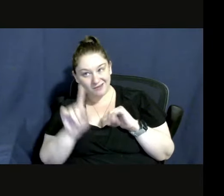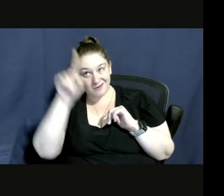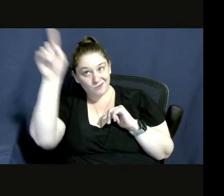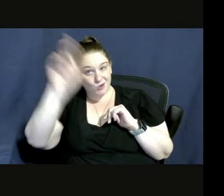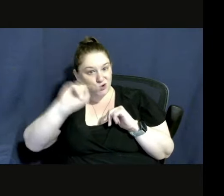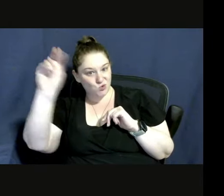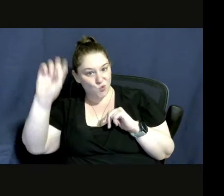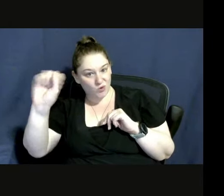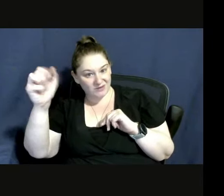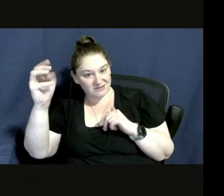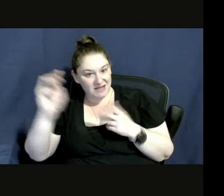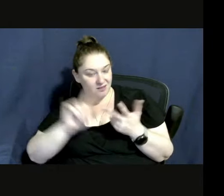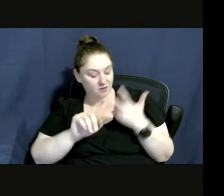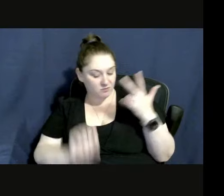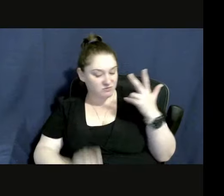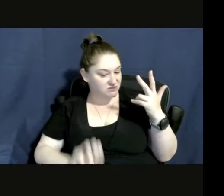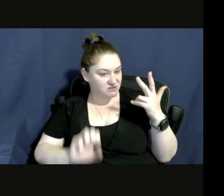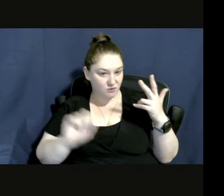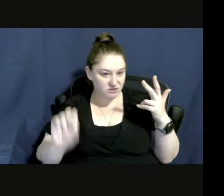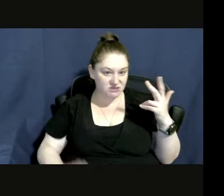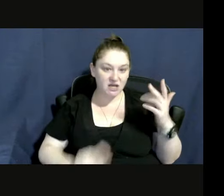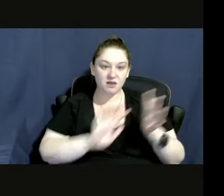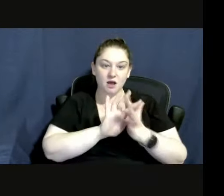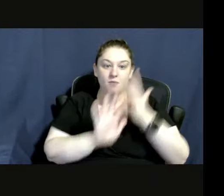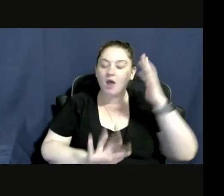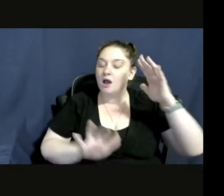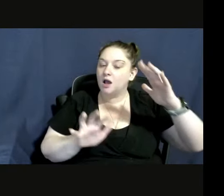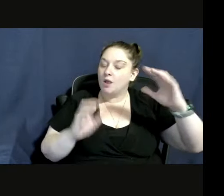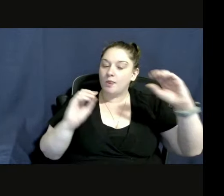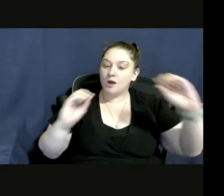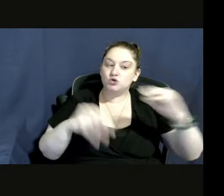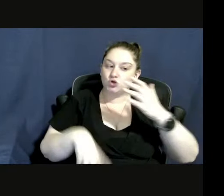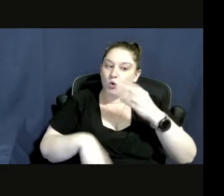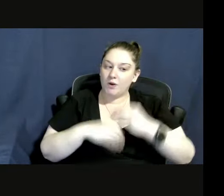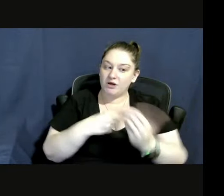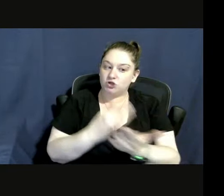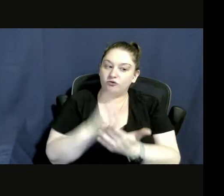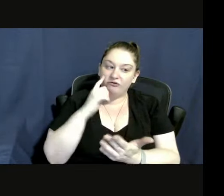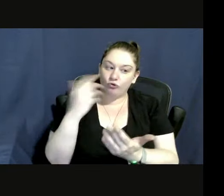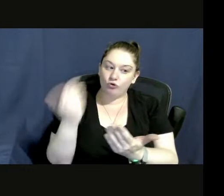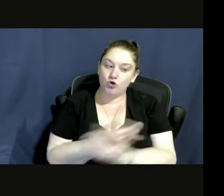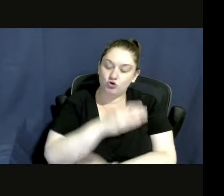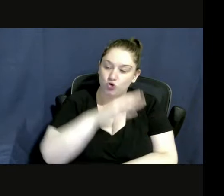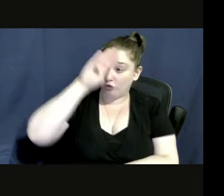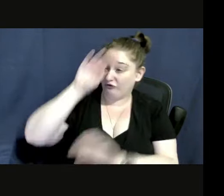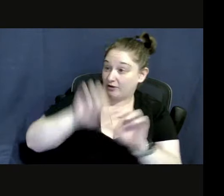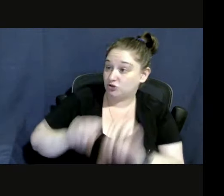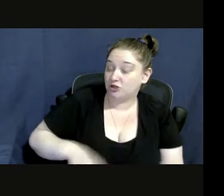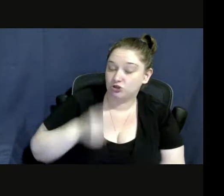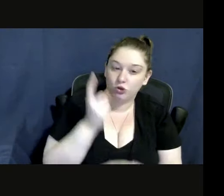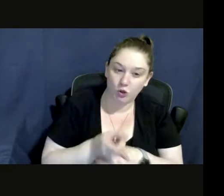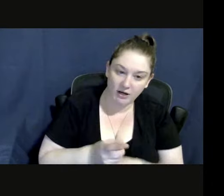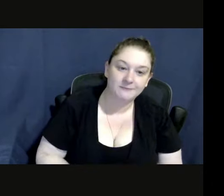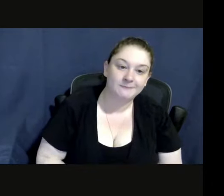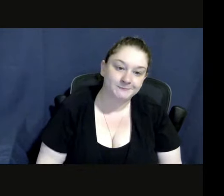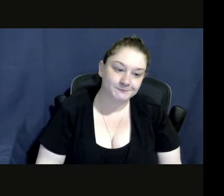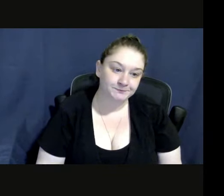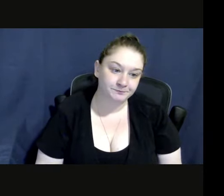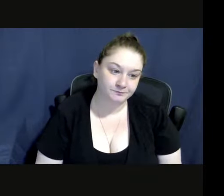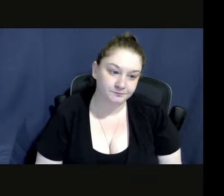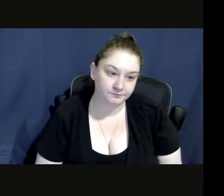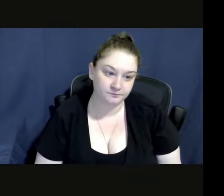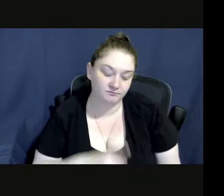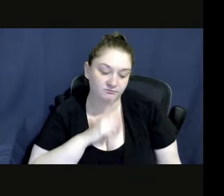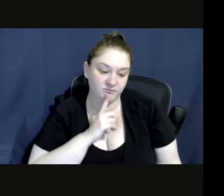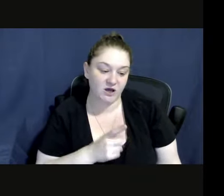or South Salem, and there's no additional funding for a new fire station. That's correct. Yeah, and actually we wouldn't propose